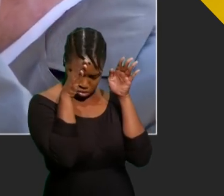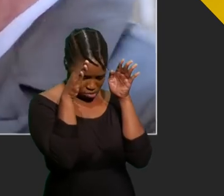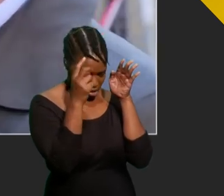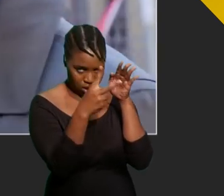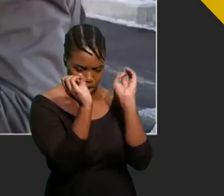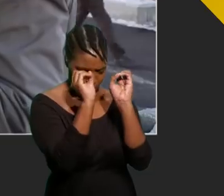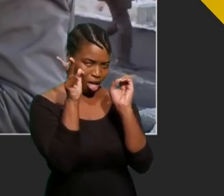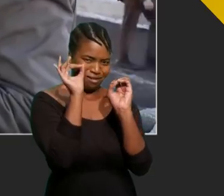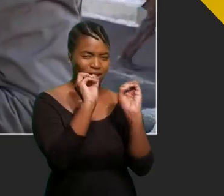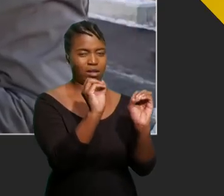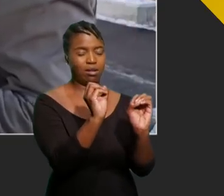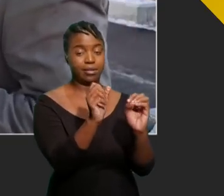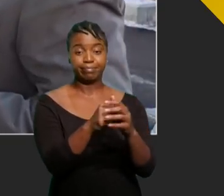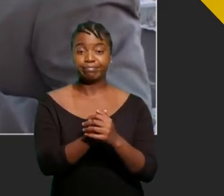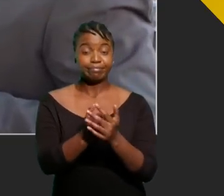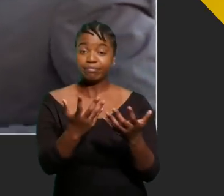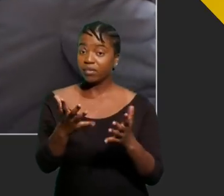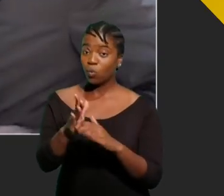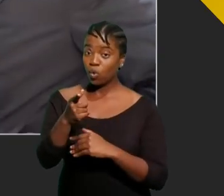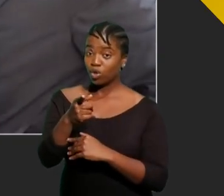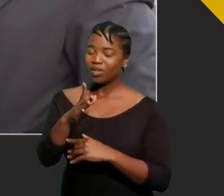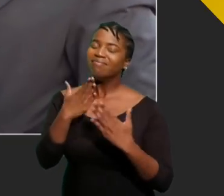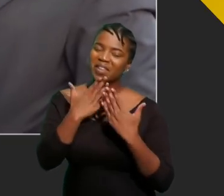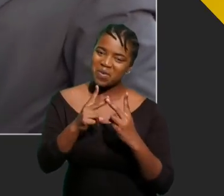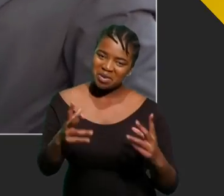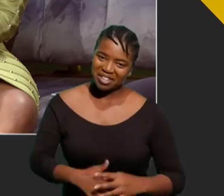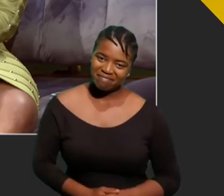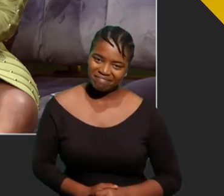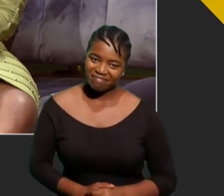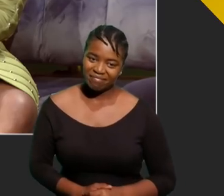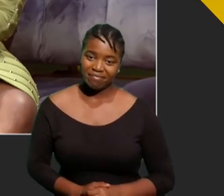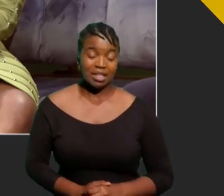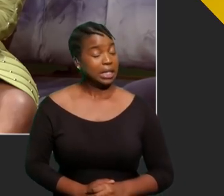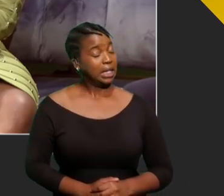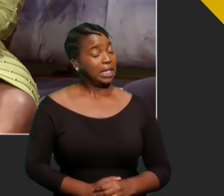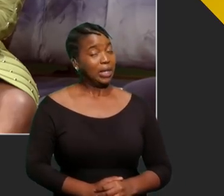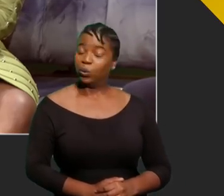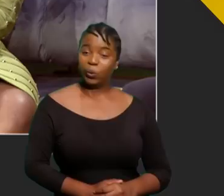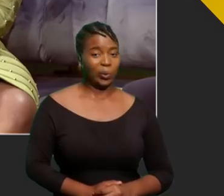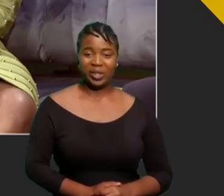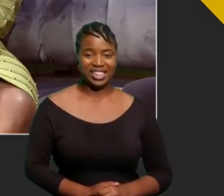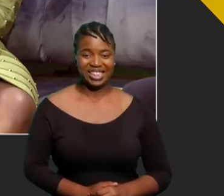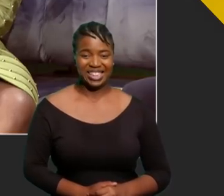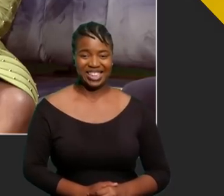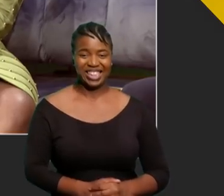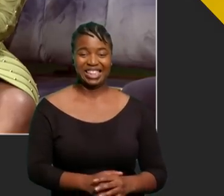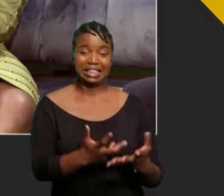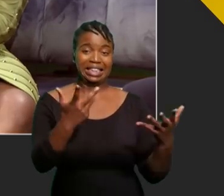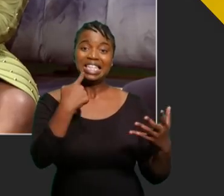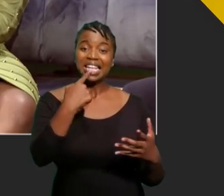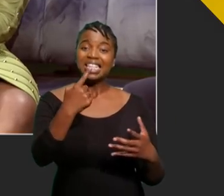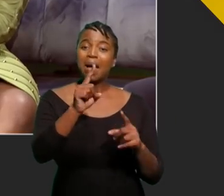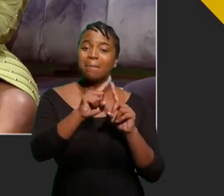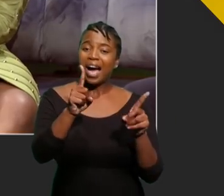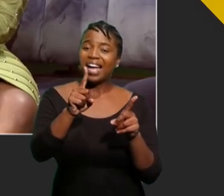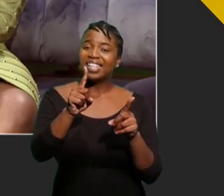saw nothing, heard nothing. Richard Quest in Davos, thank you very much. Richard West, to admit that he was part of the government,